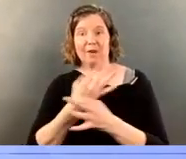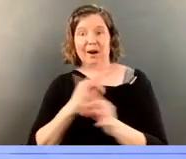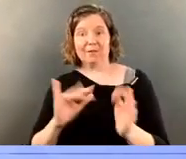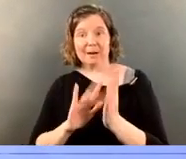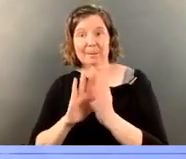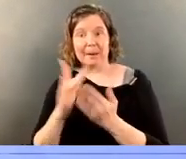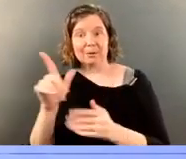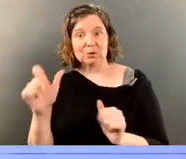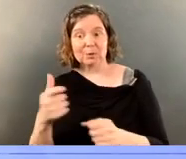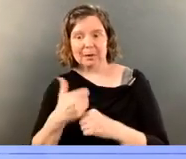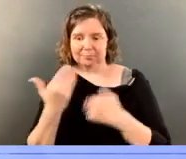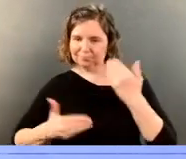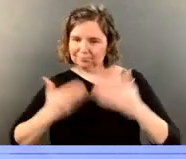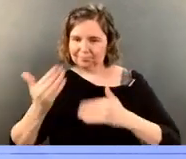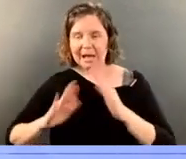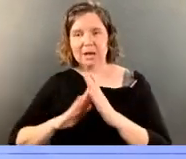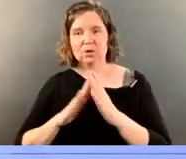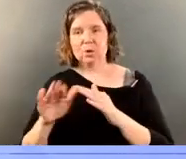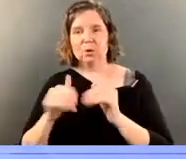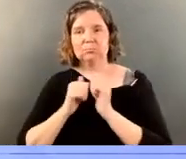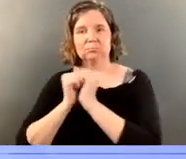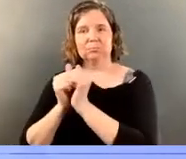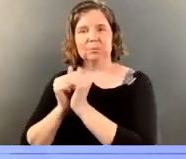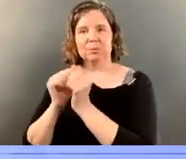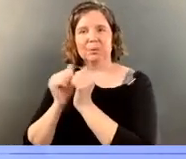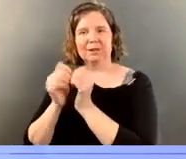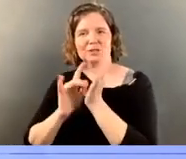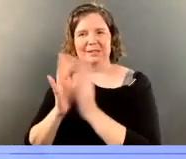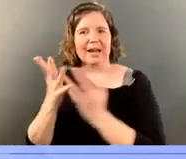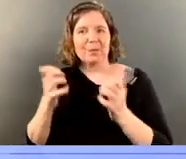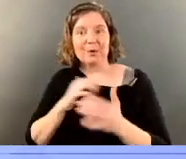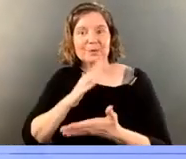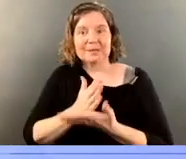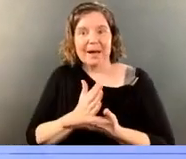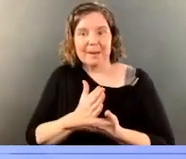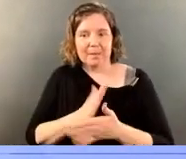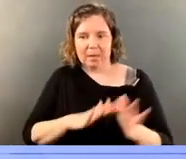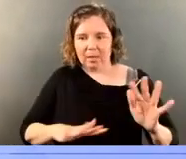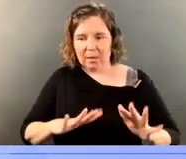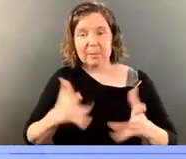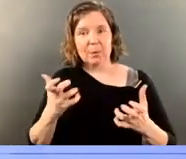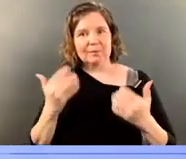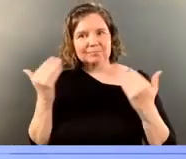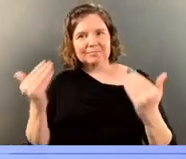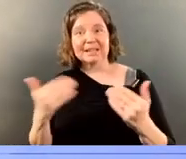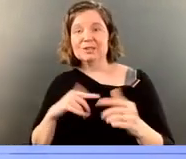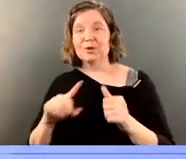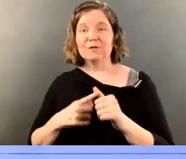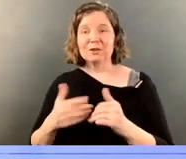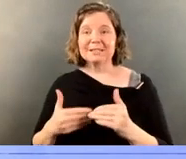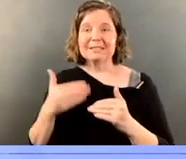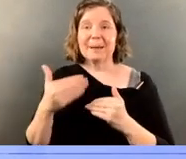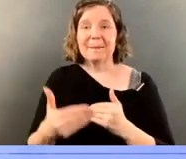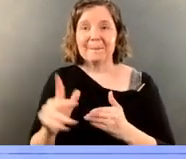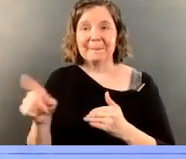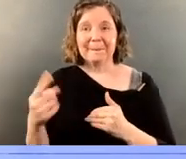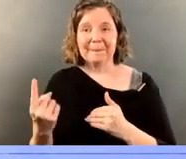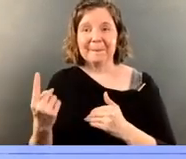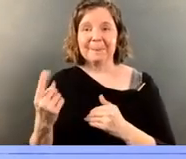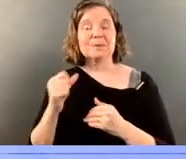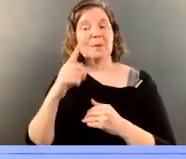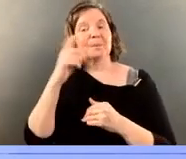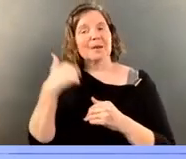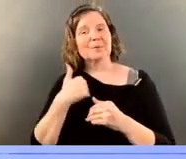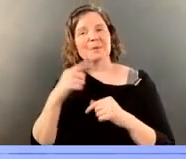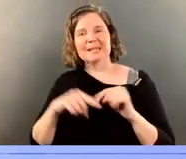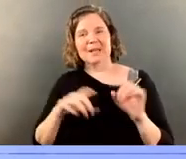Bibles so you could get going in your walk with Jesus. Because I wouldn't want you to stop there. It's just your first step. And so because